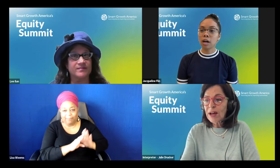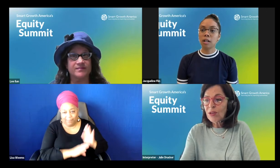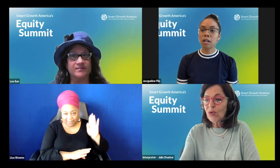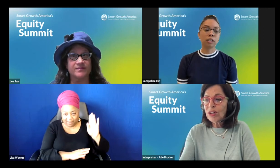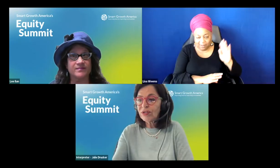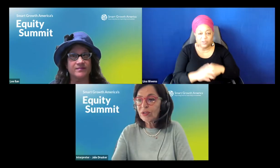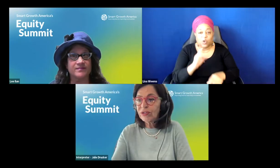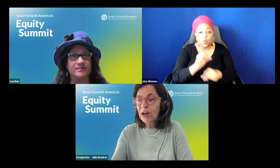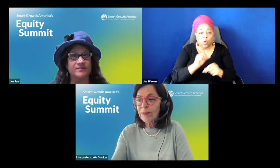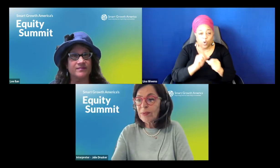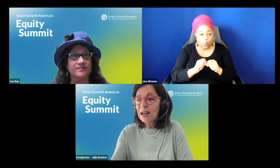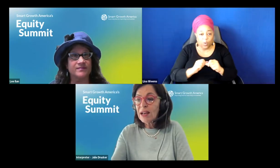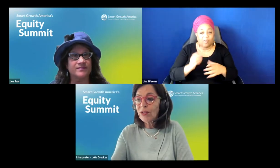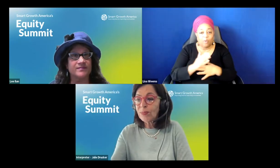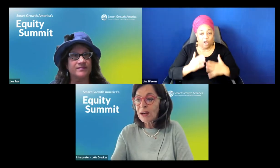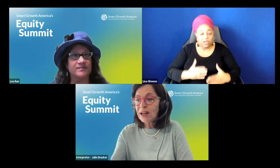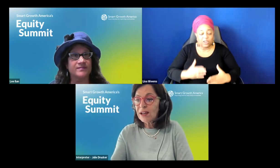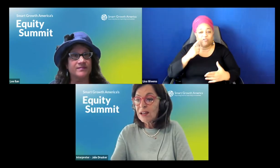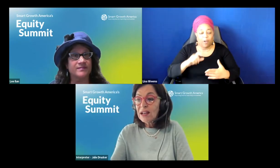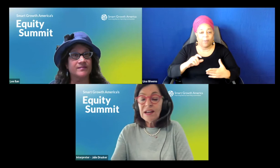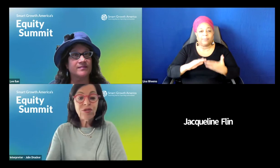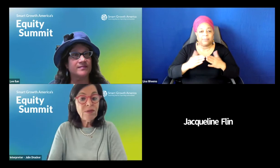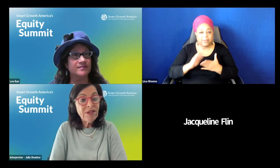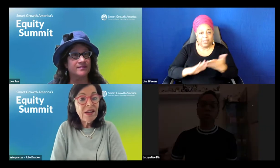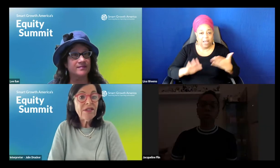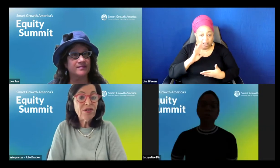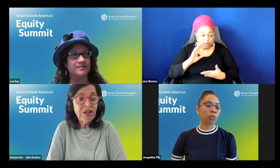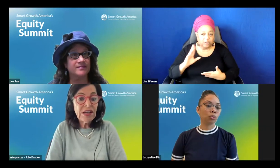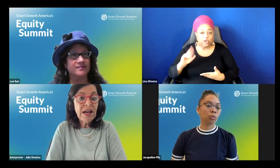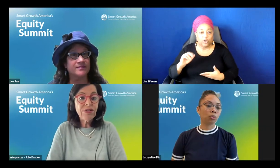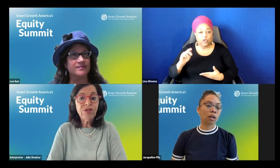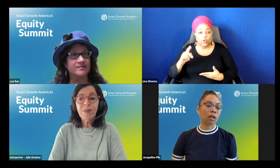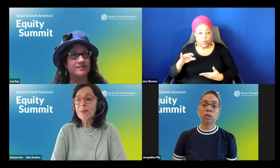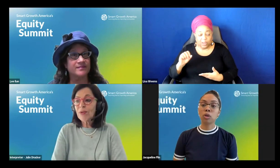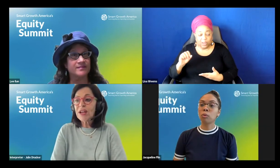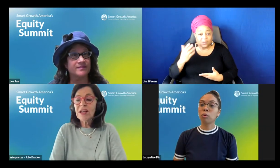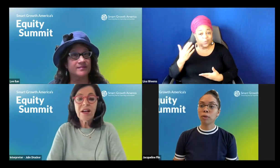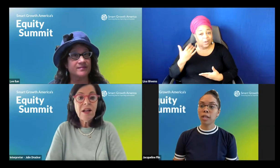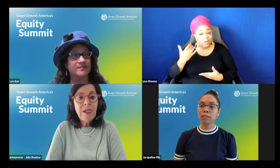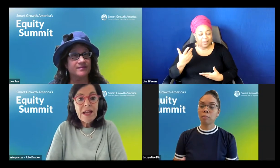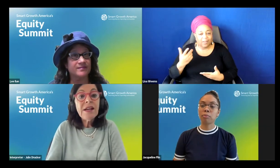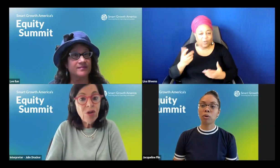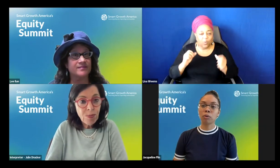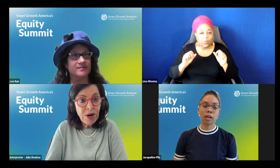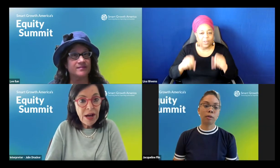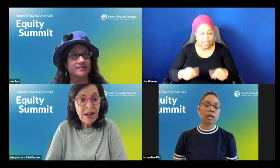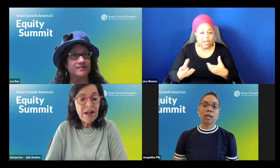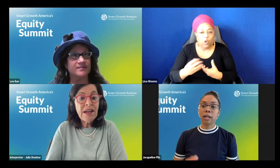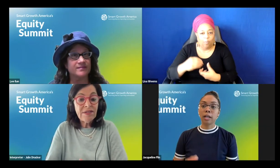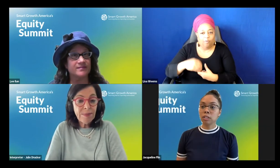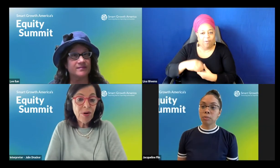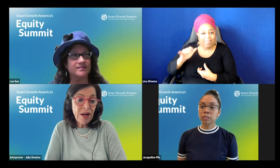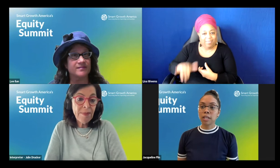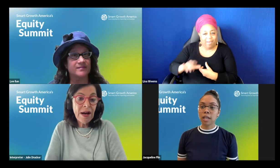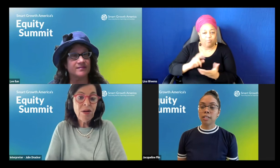City College to our unions to be able to incorporate that program.